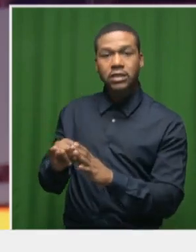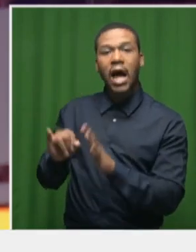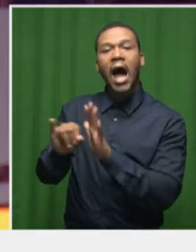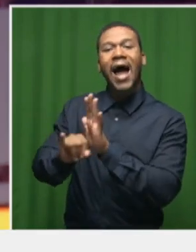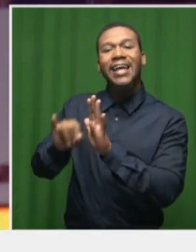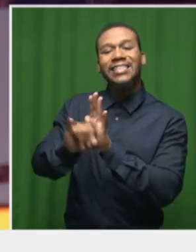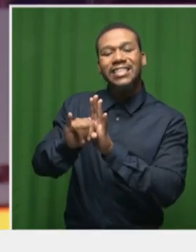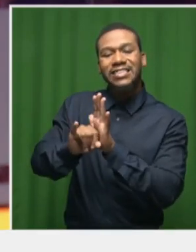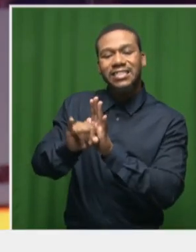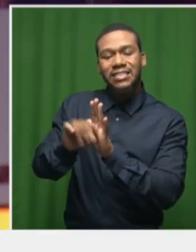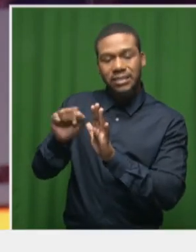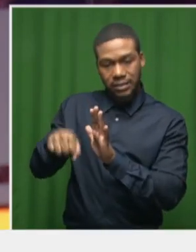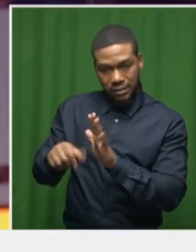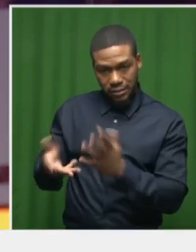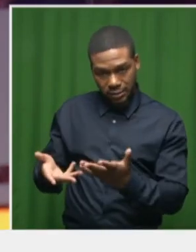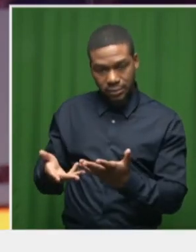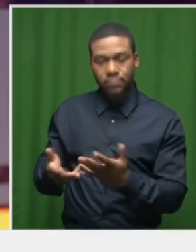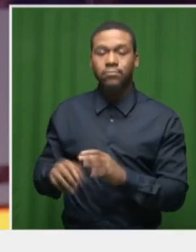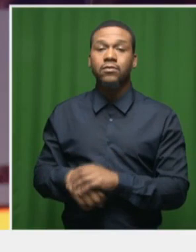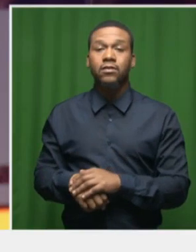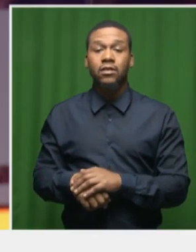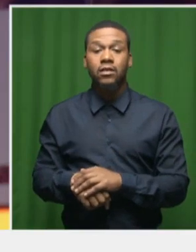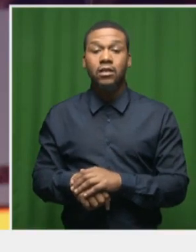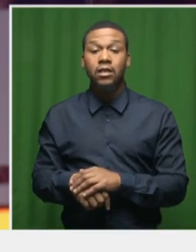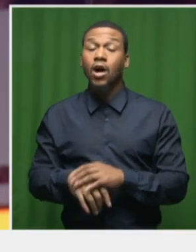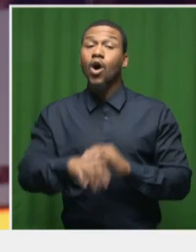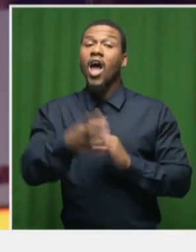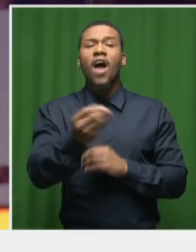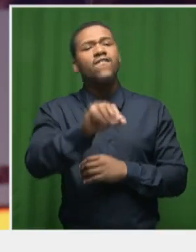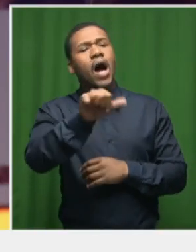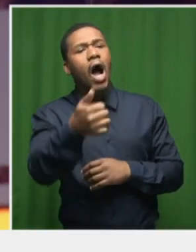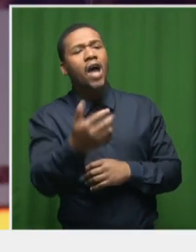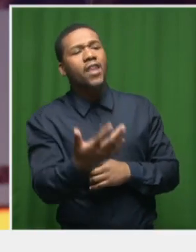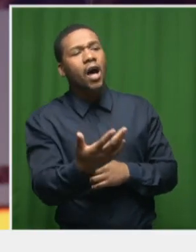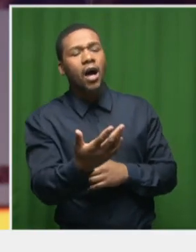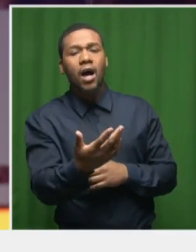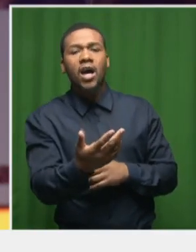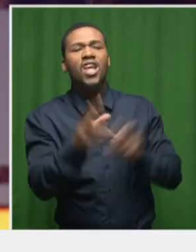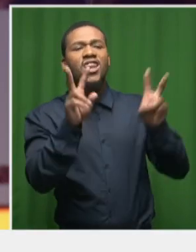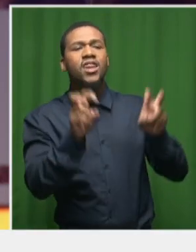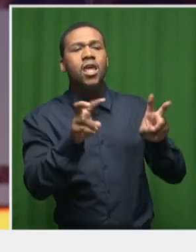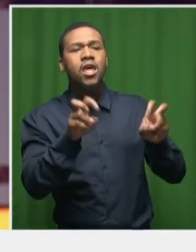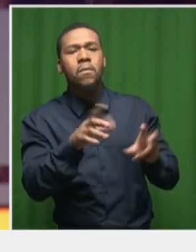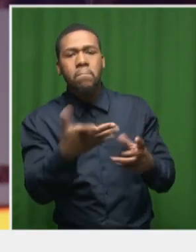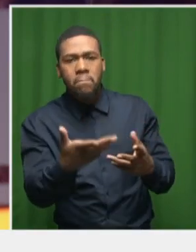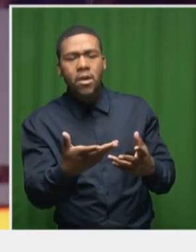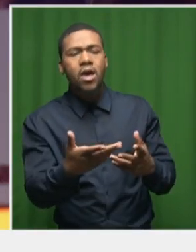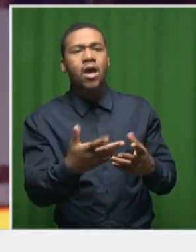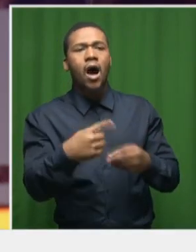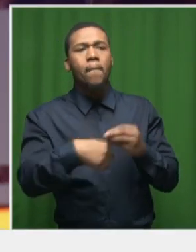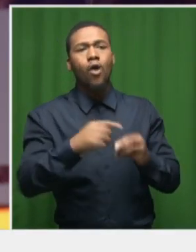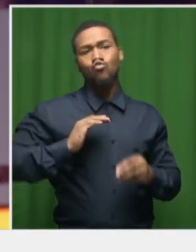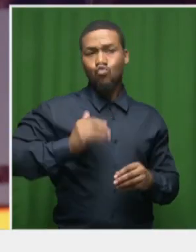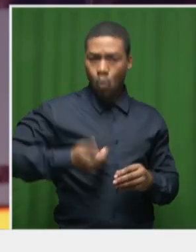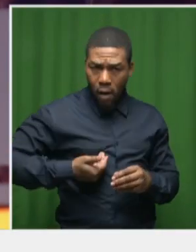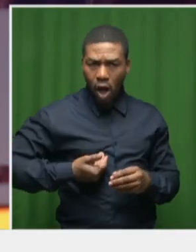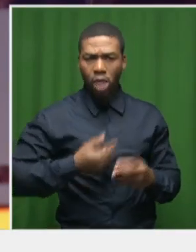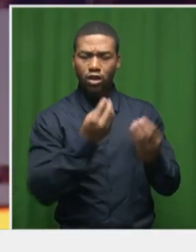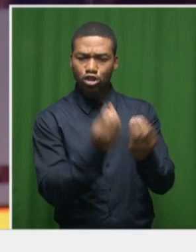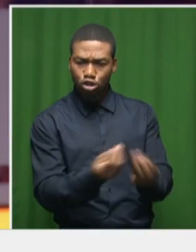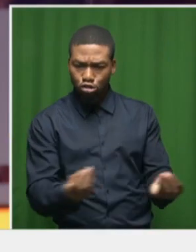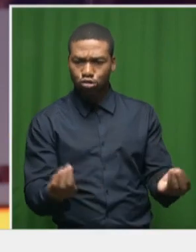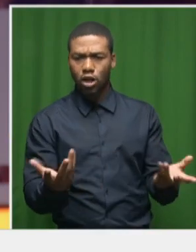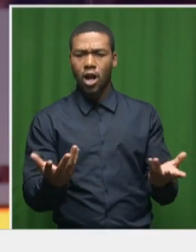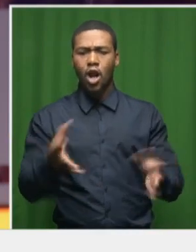identity, literally. But we've got artists who deal with, issues around women and children. We've got artists who deal